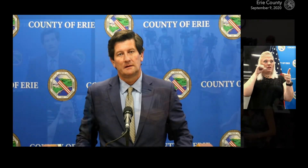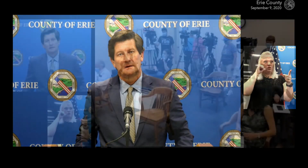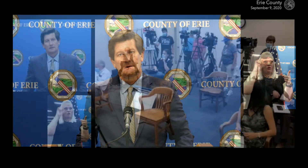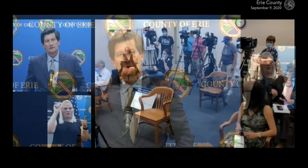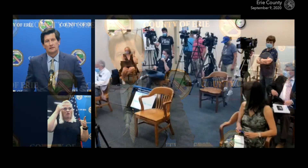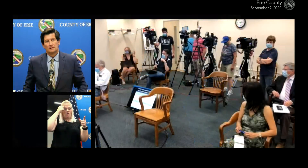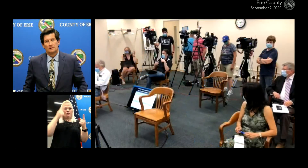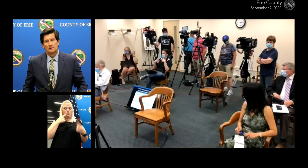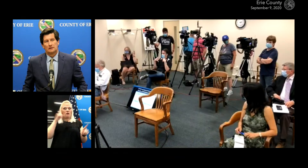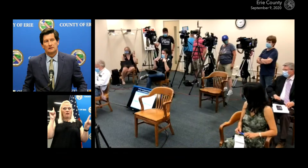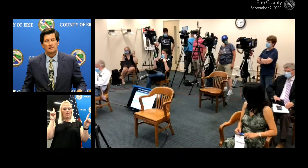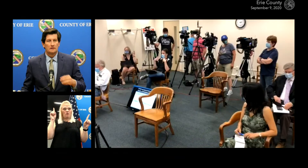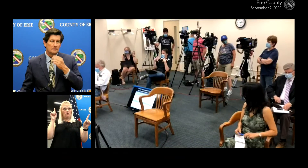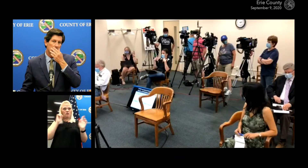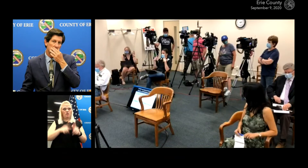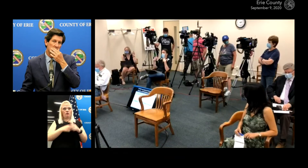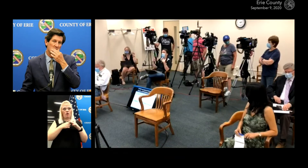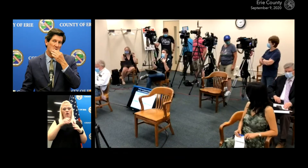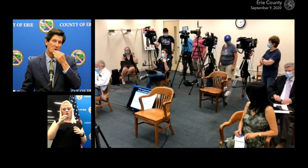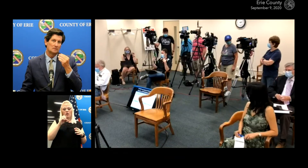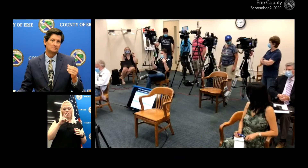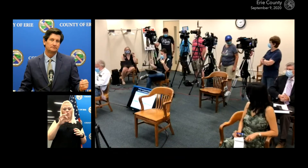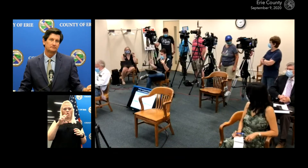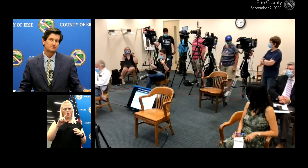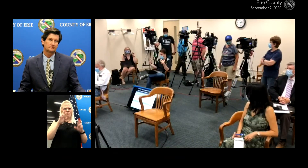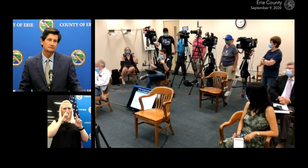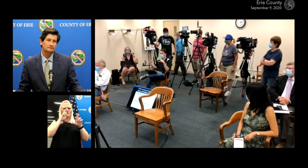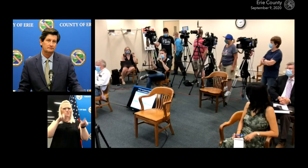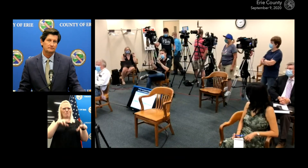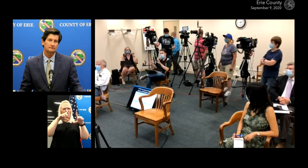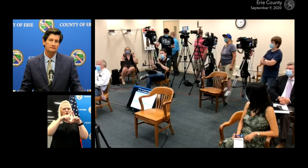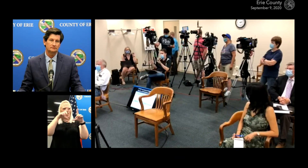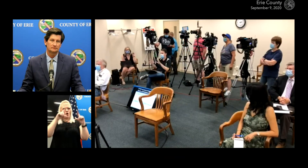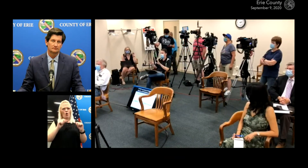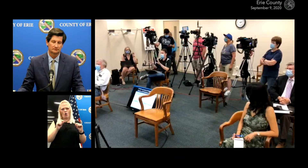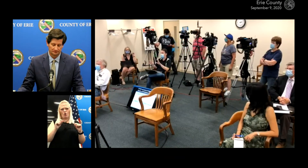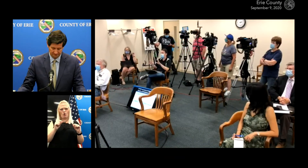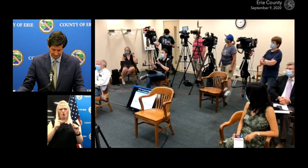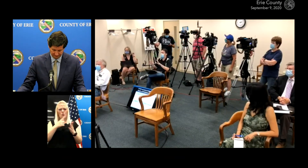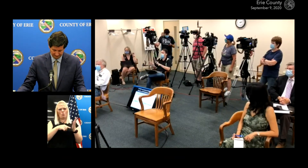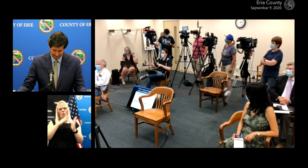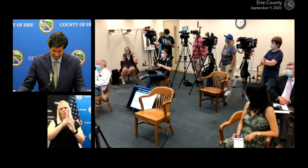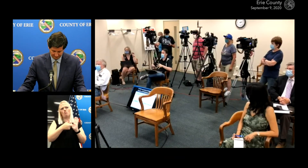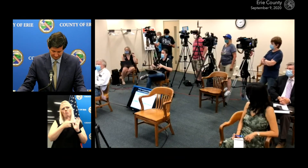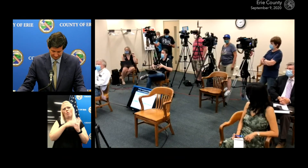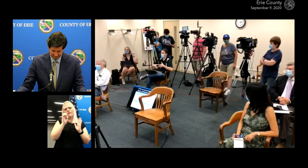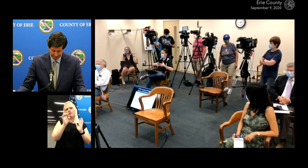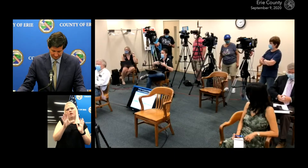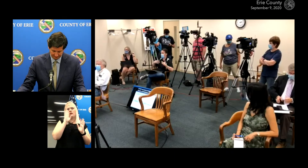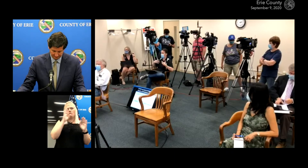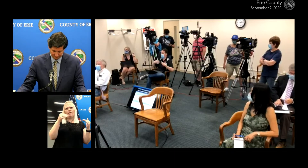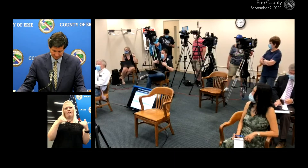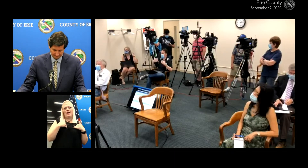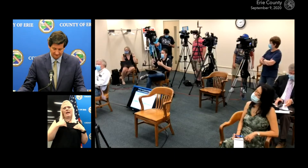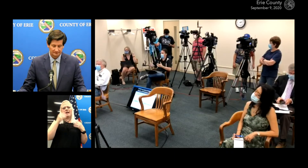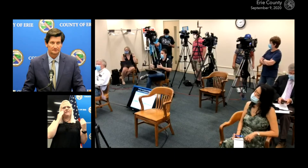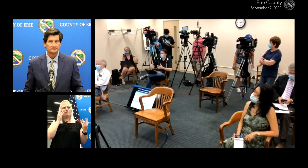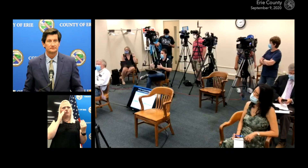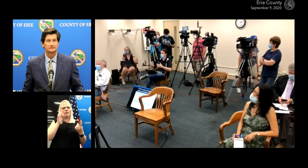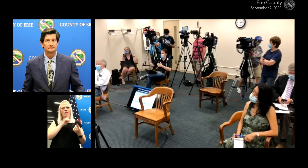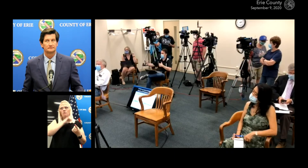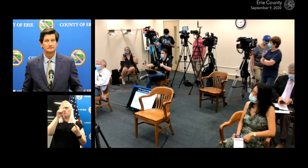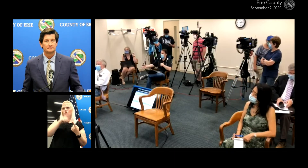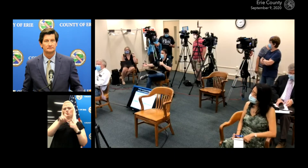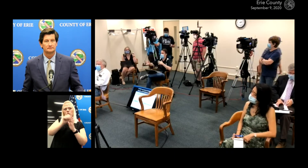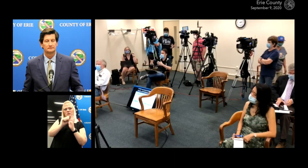that he's launching a COVID report card. What role is Erie County going to have when it comes to giving information to the state